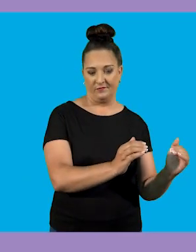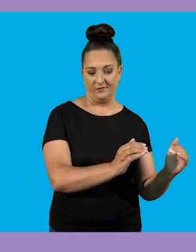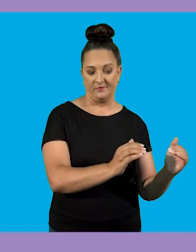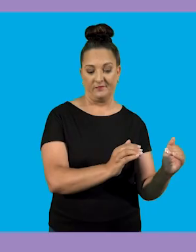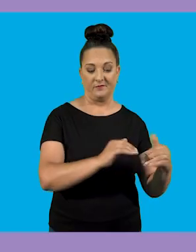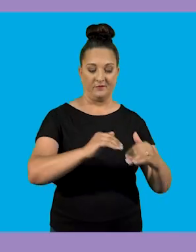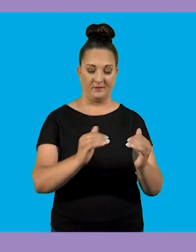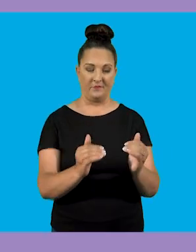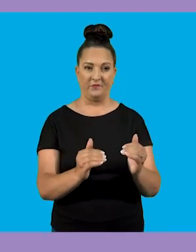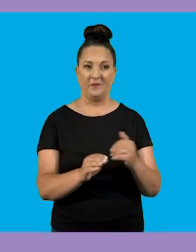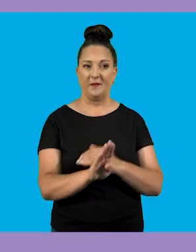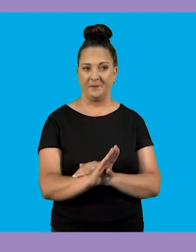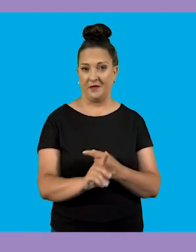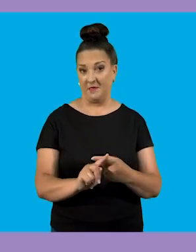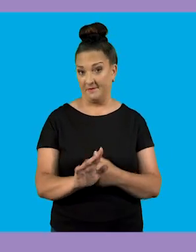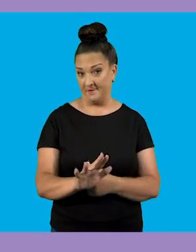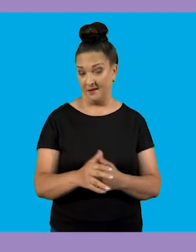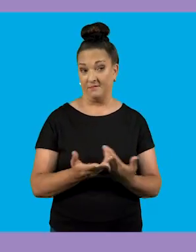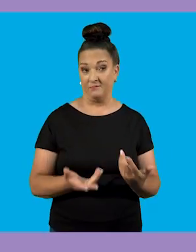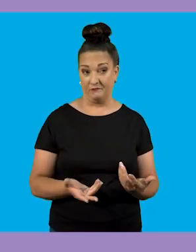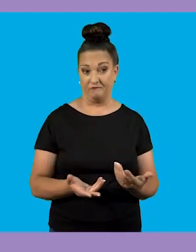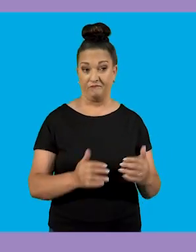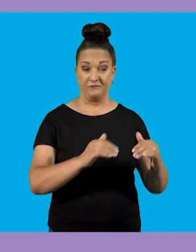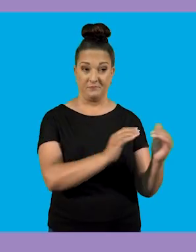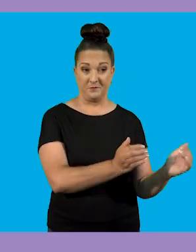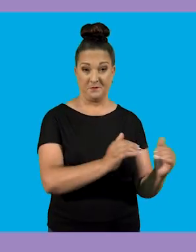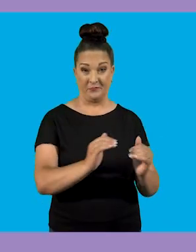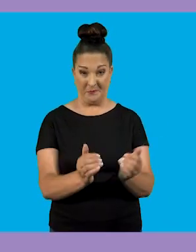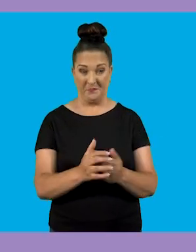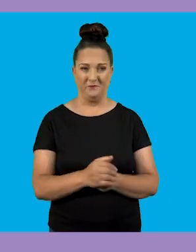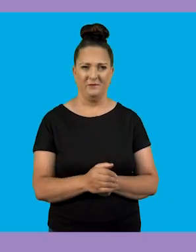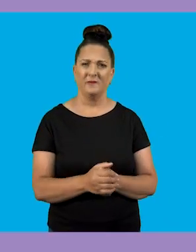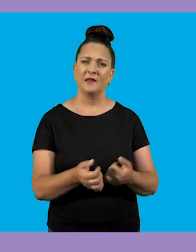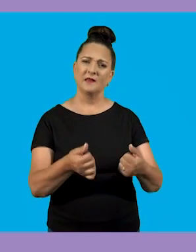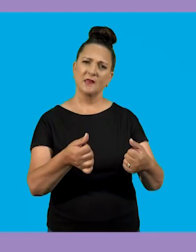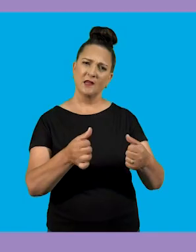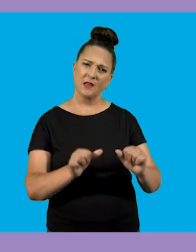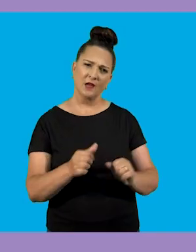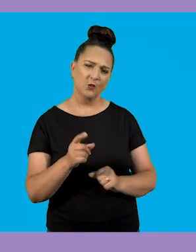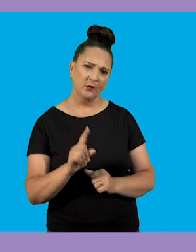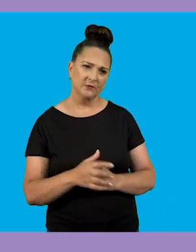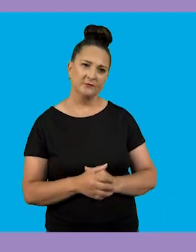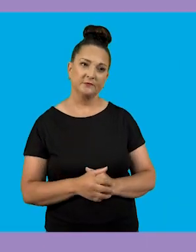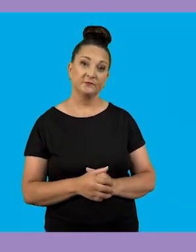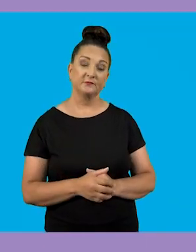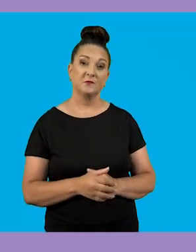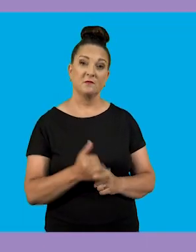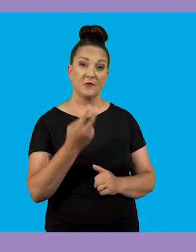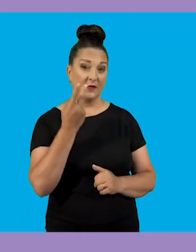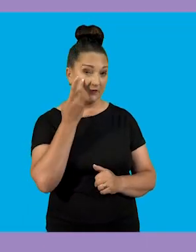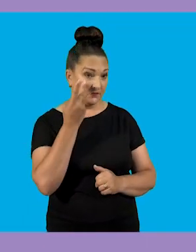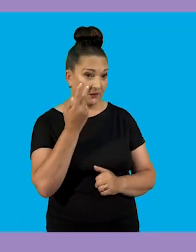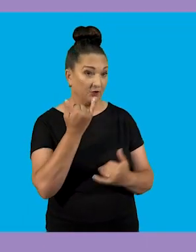our b plus 5. Right. So our next move there, we are going to look at